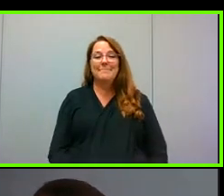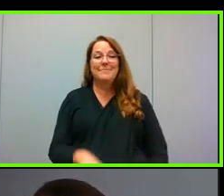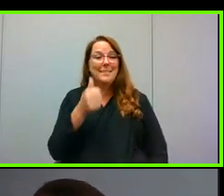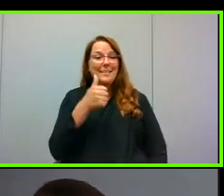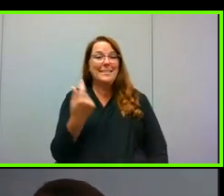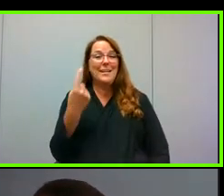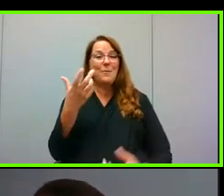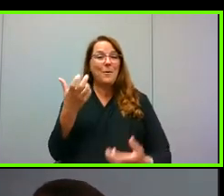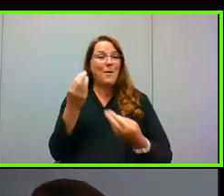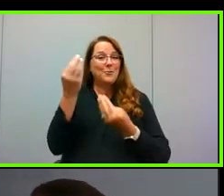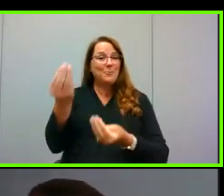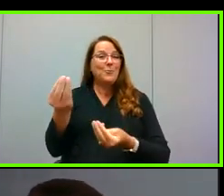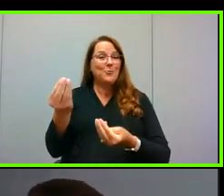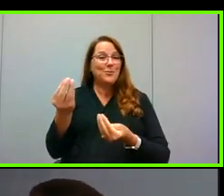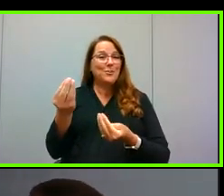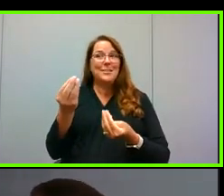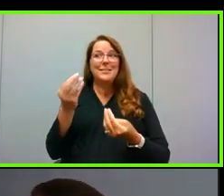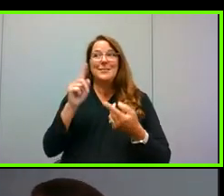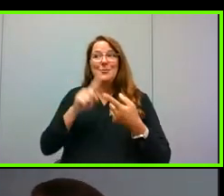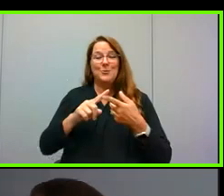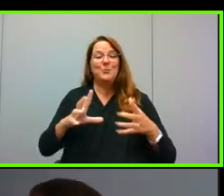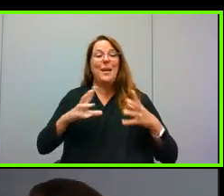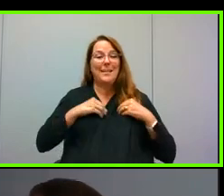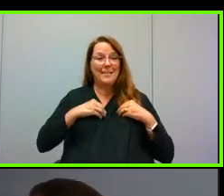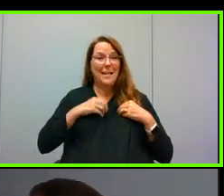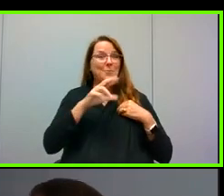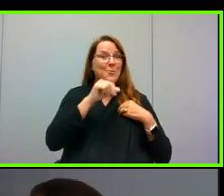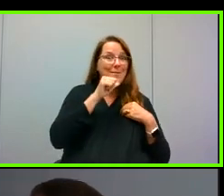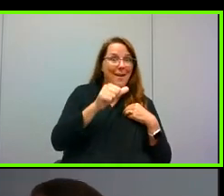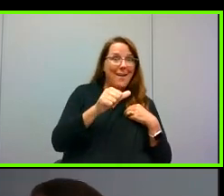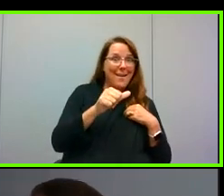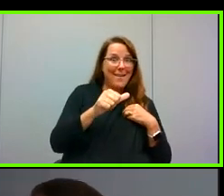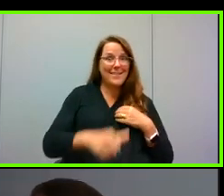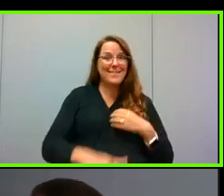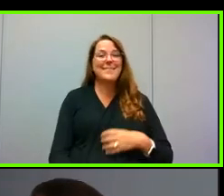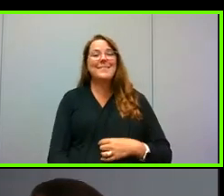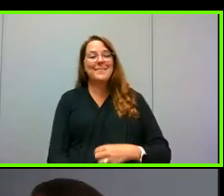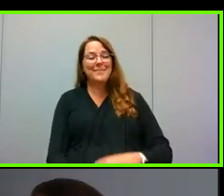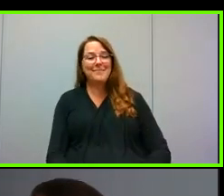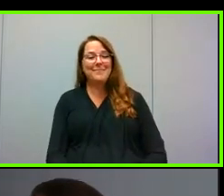Does anyone want to make a motion to accept or not?